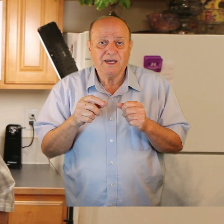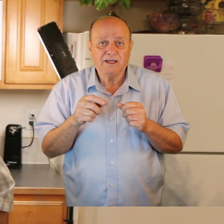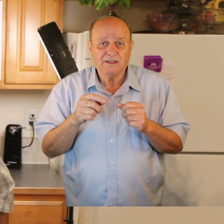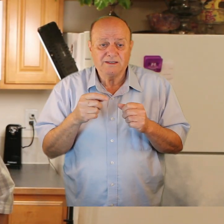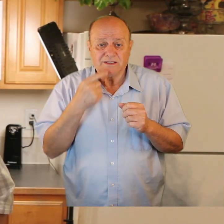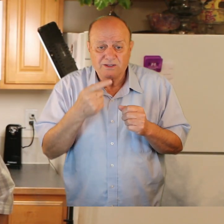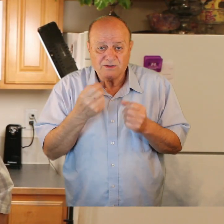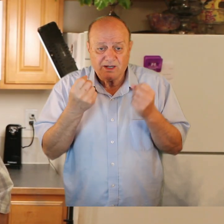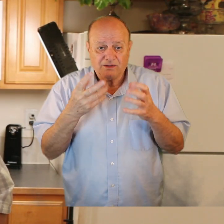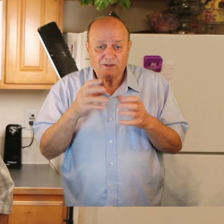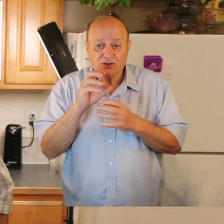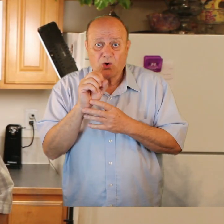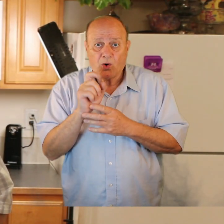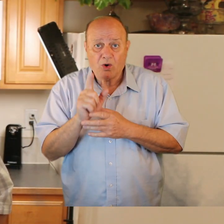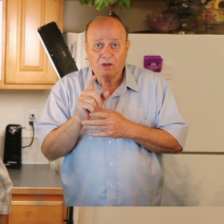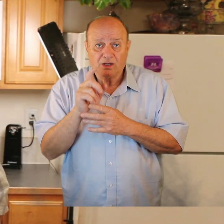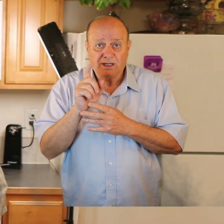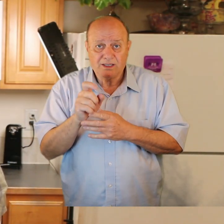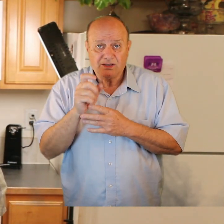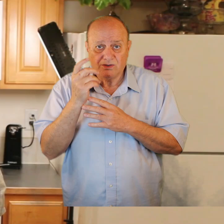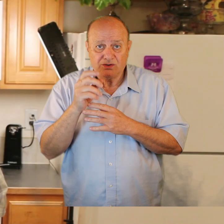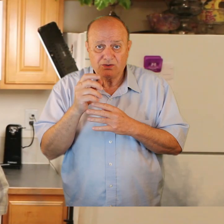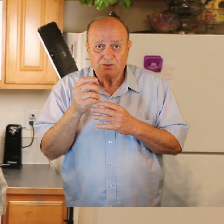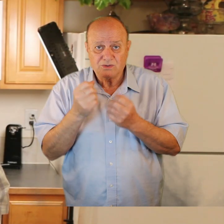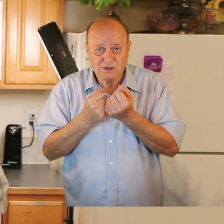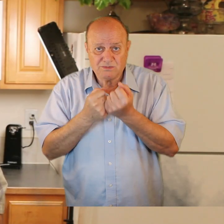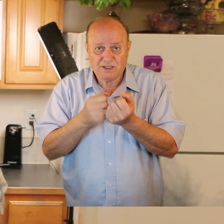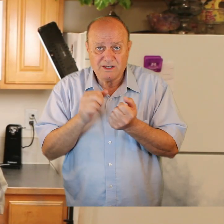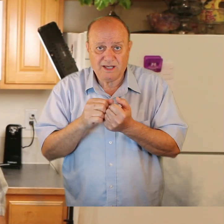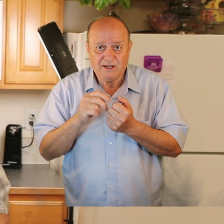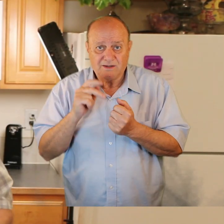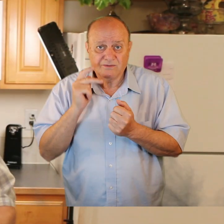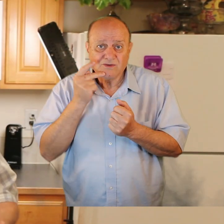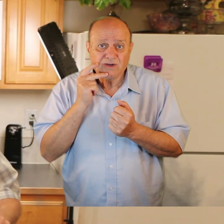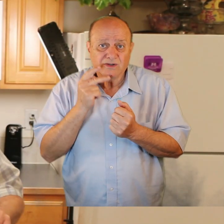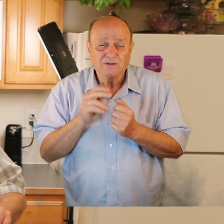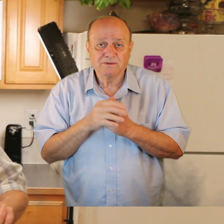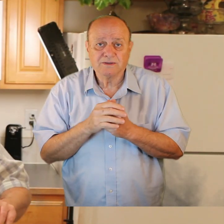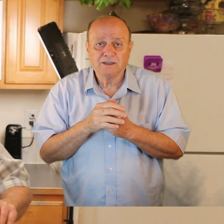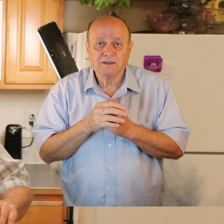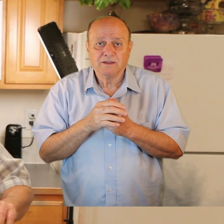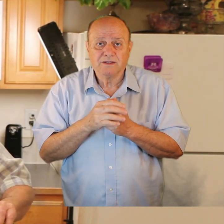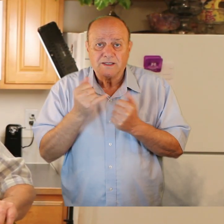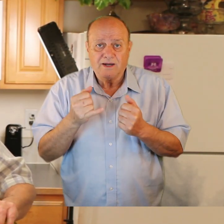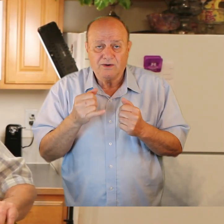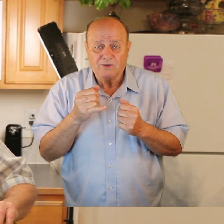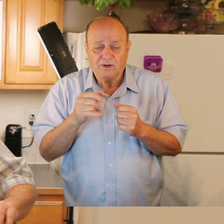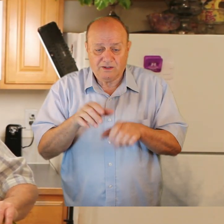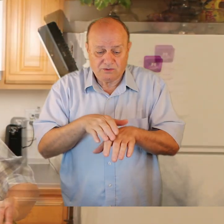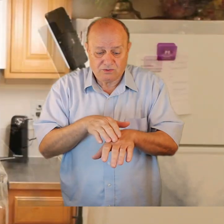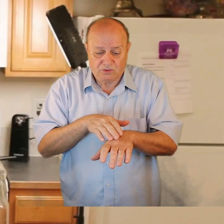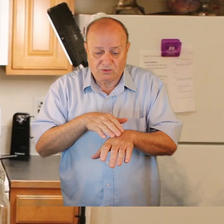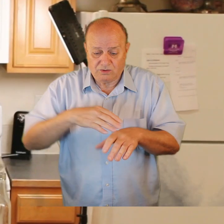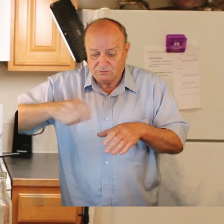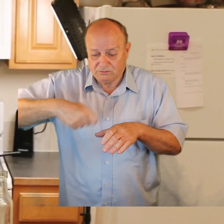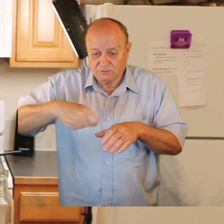oil I really need to suspend that vinegar. So I'm going to go ahead and mix it. At the same time, I slowly pour in the olive